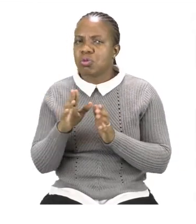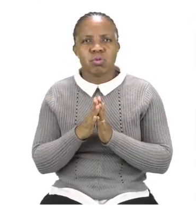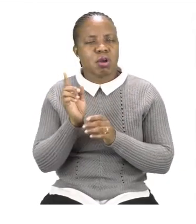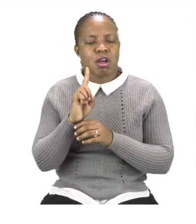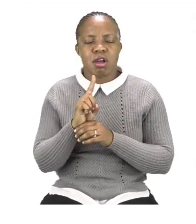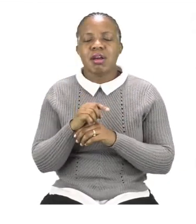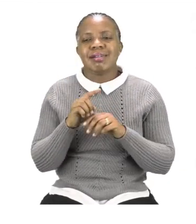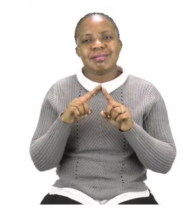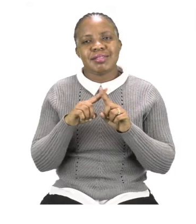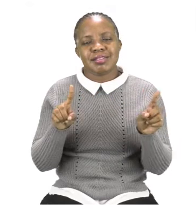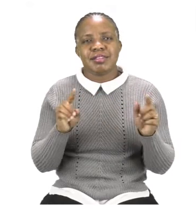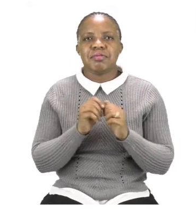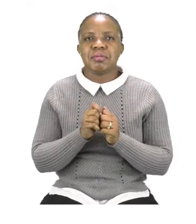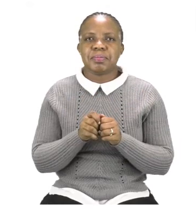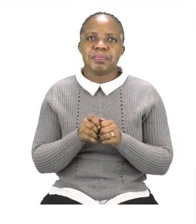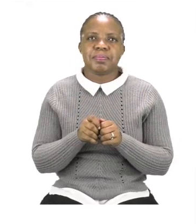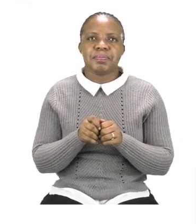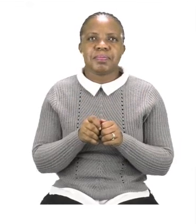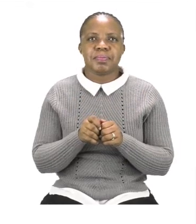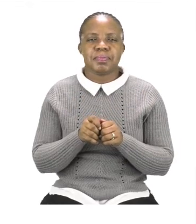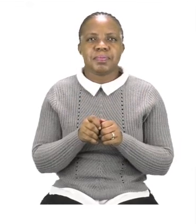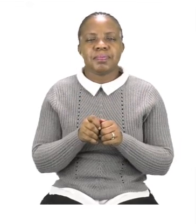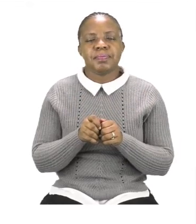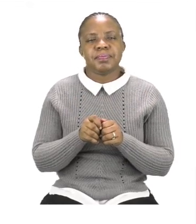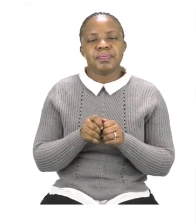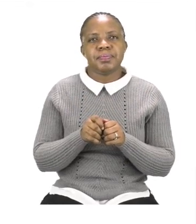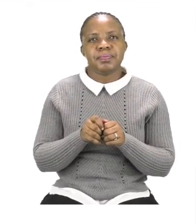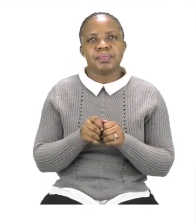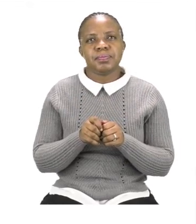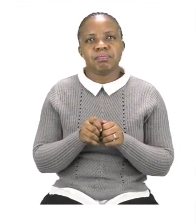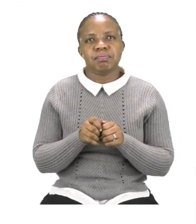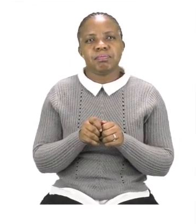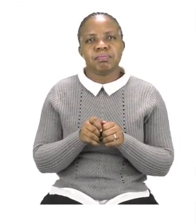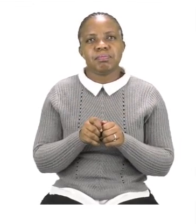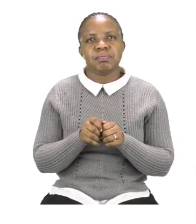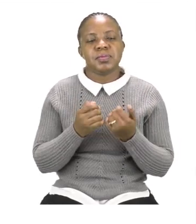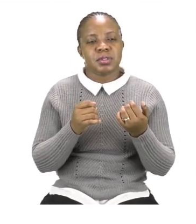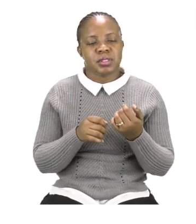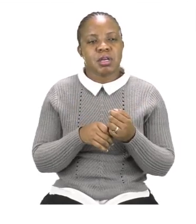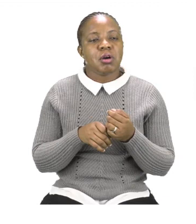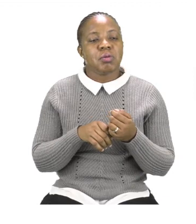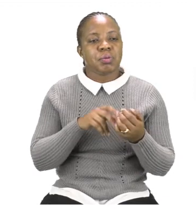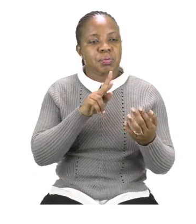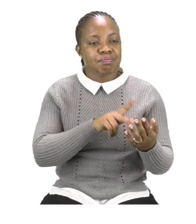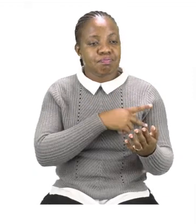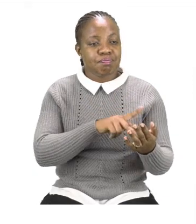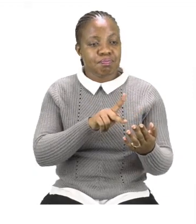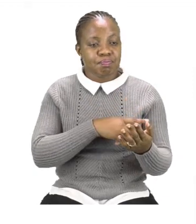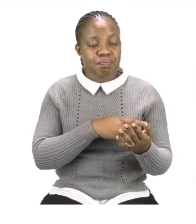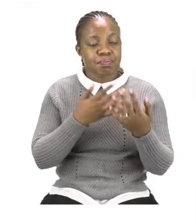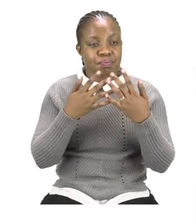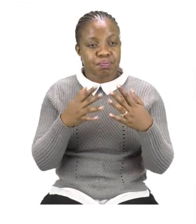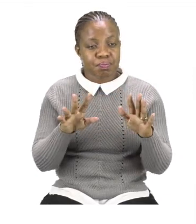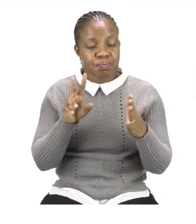poetry. So we are going to recite this poem and then answer some questions below. I am going to